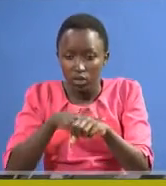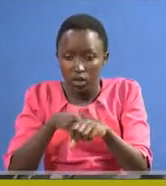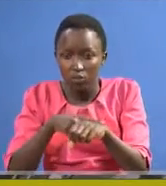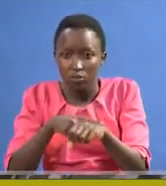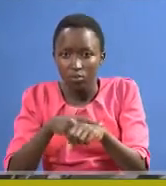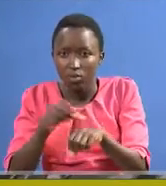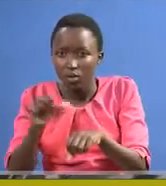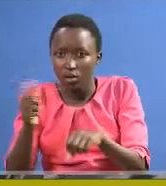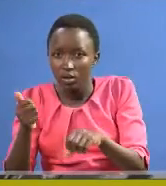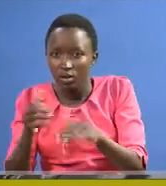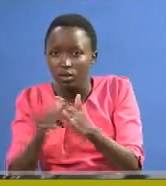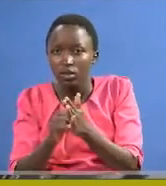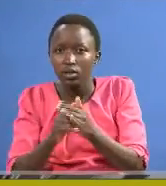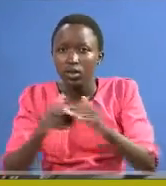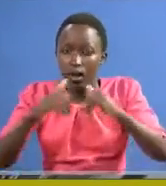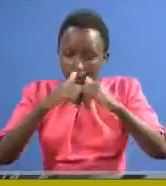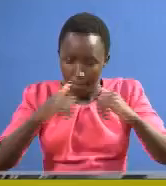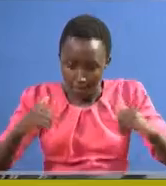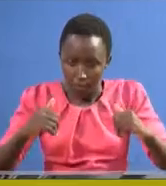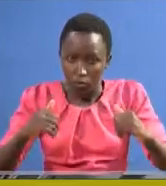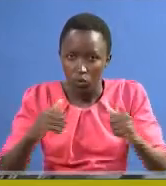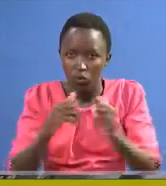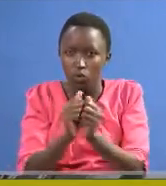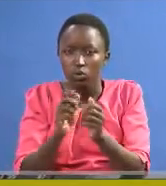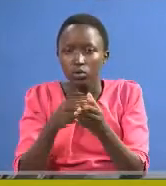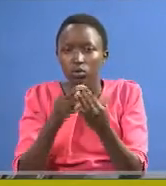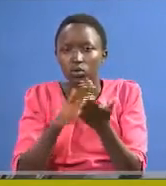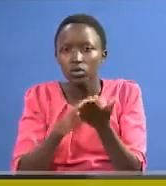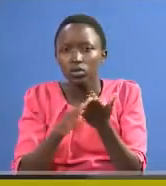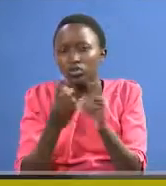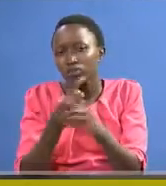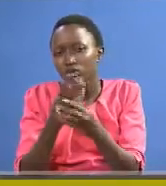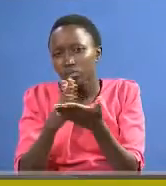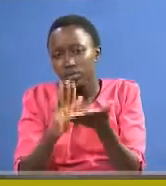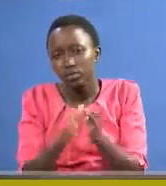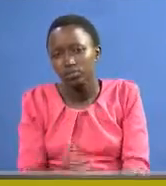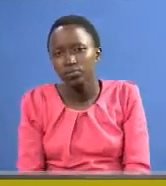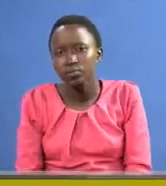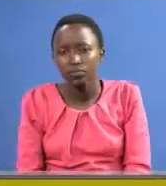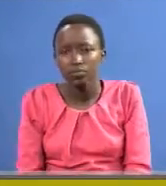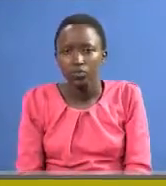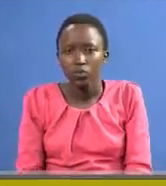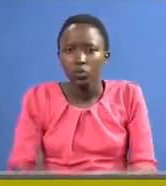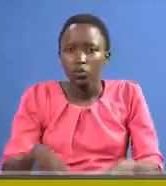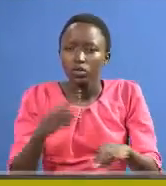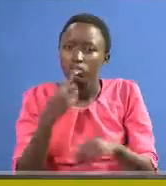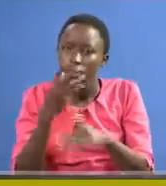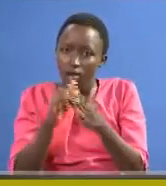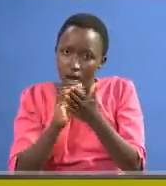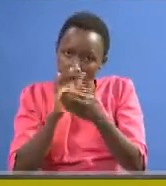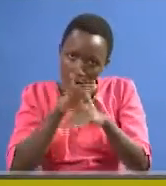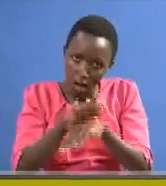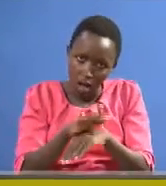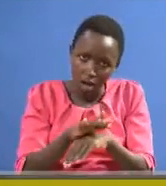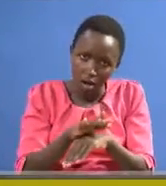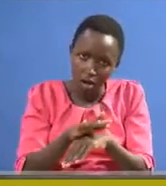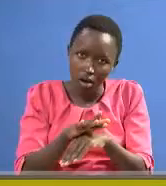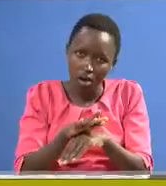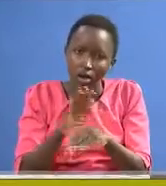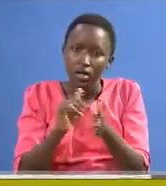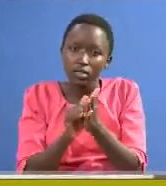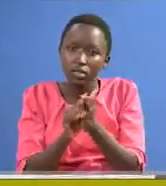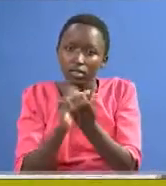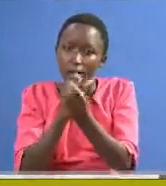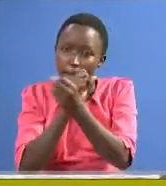some carriages and they are dismembered and they are sold in formal parts. Namna tulivyotaja awali, Microdot sio tu ya